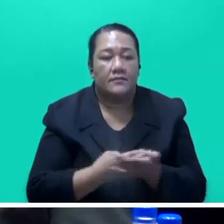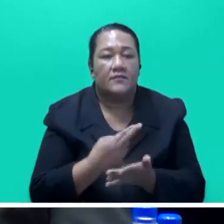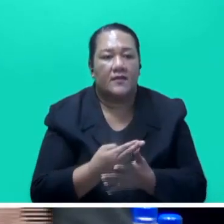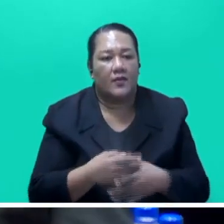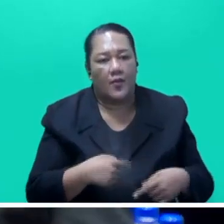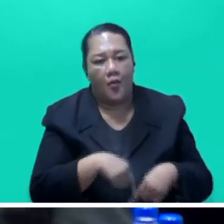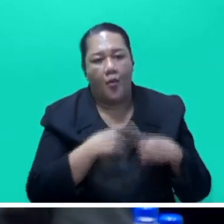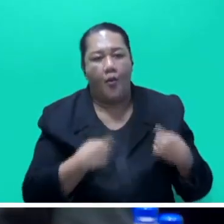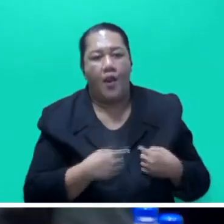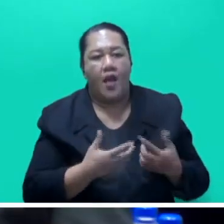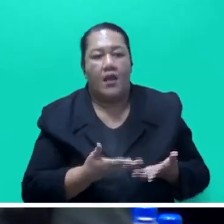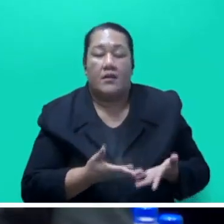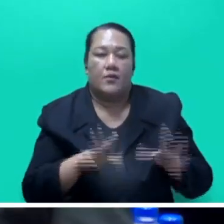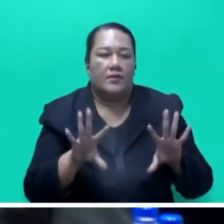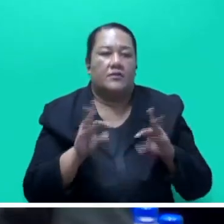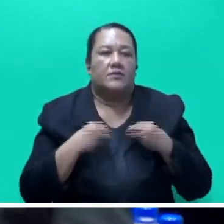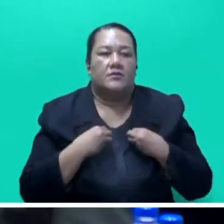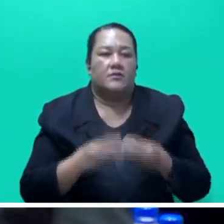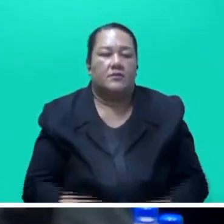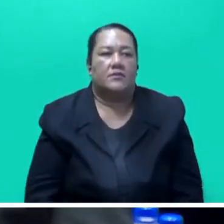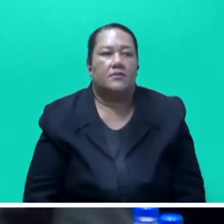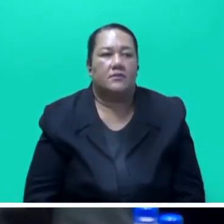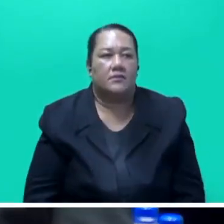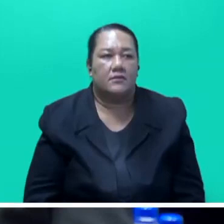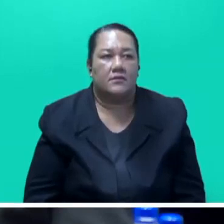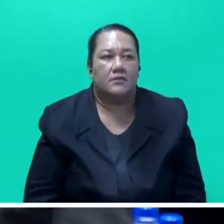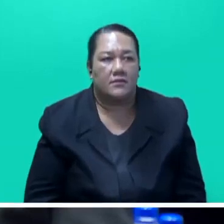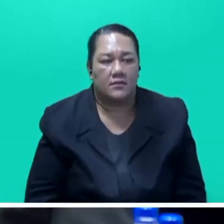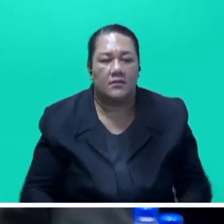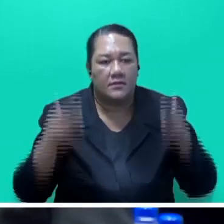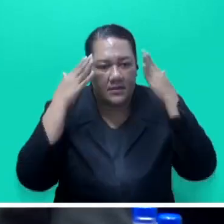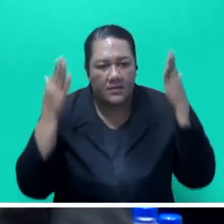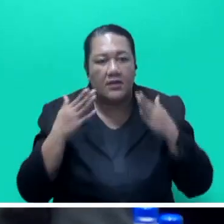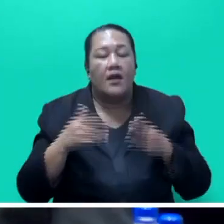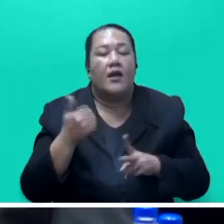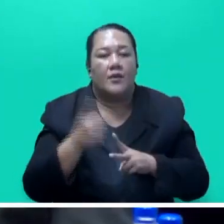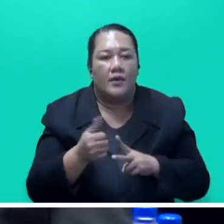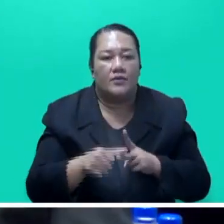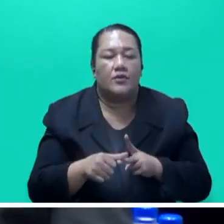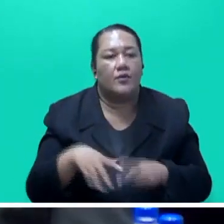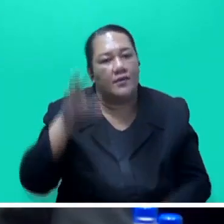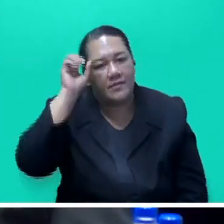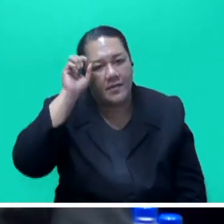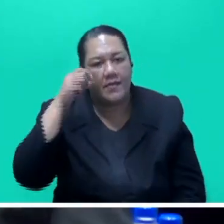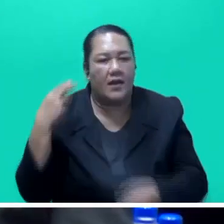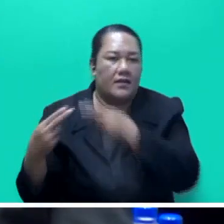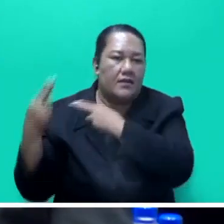wholeheartedly. Whatever he said. But, Mr. Speaker, we always have to remember